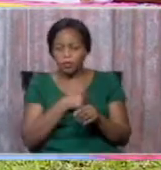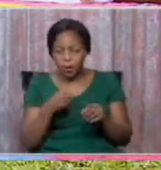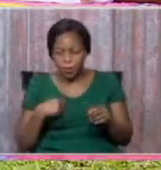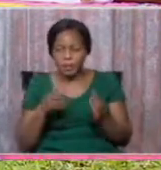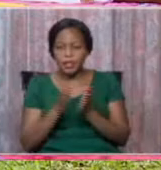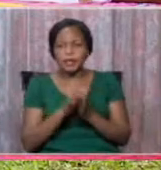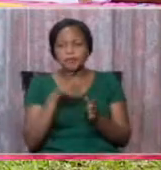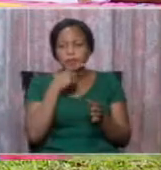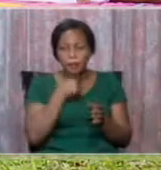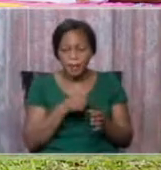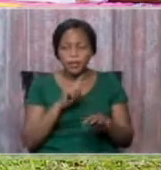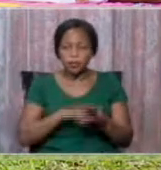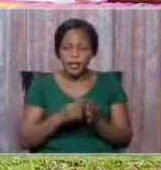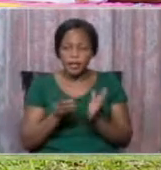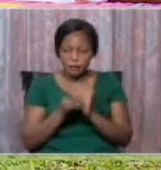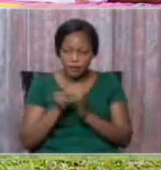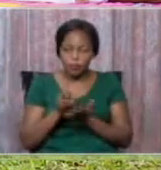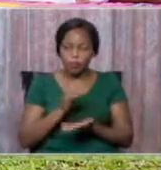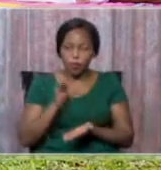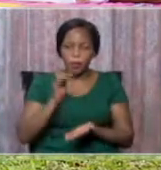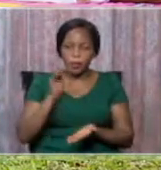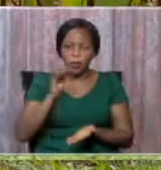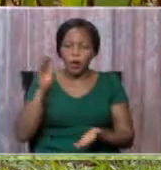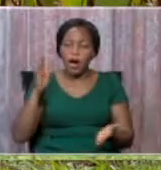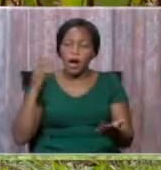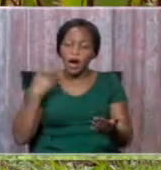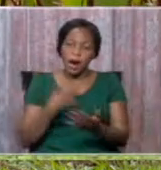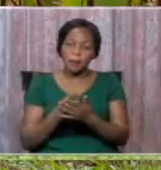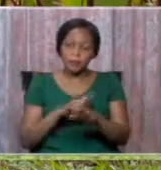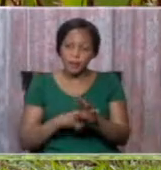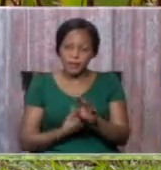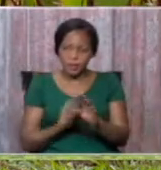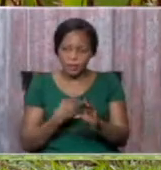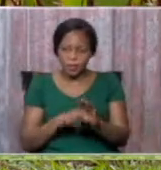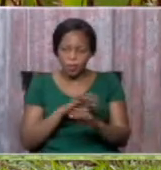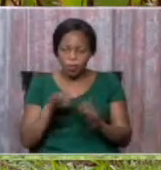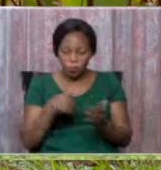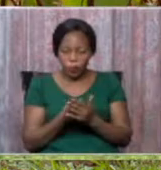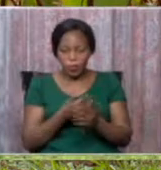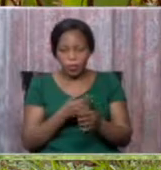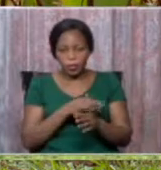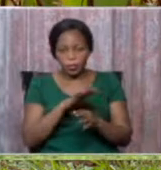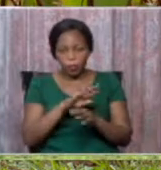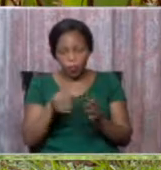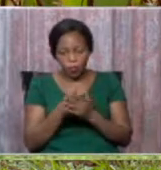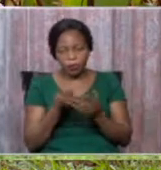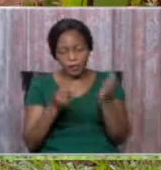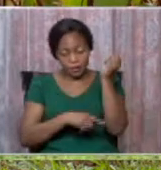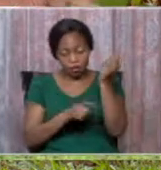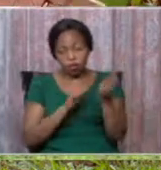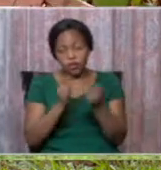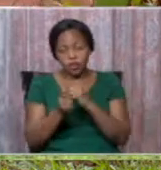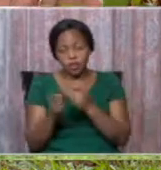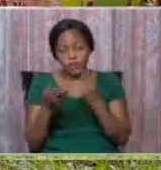uterus, girls will get menstrual periods, and girls will release estrogen and progesterone, which will